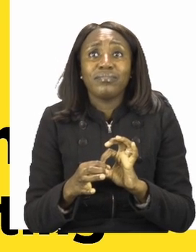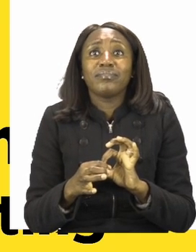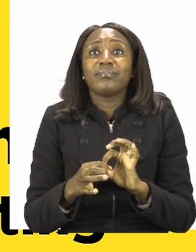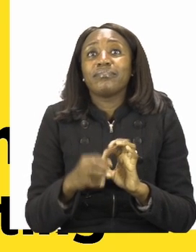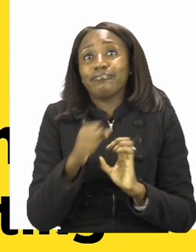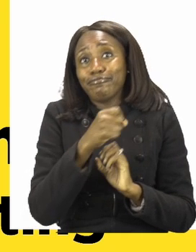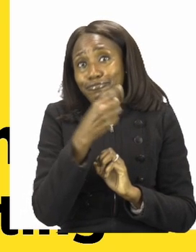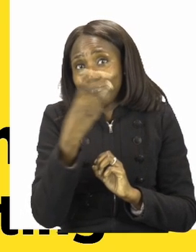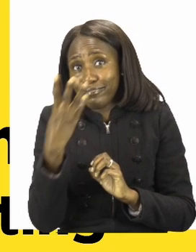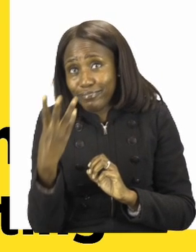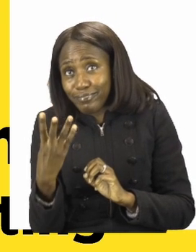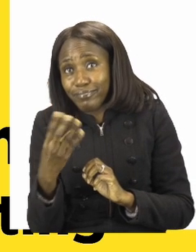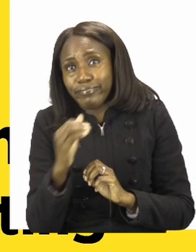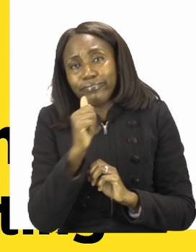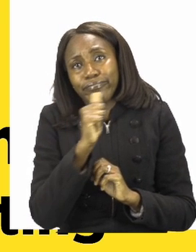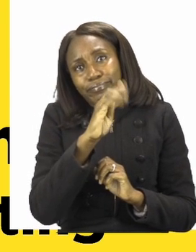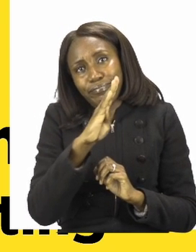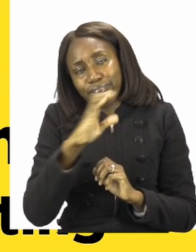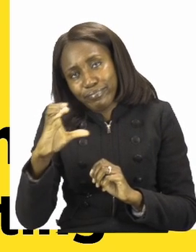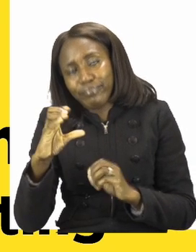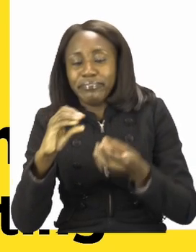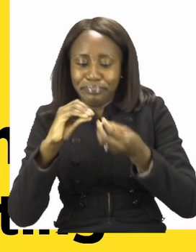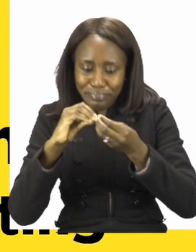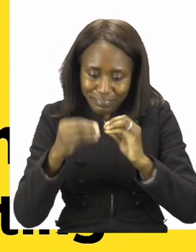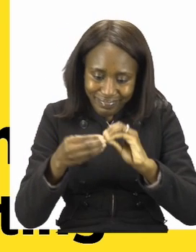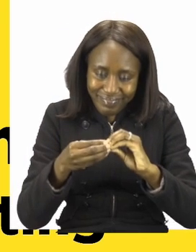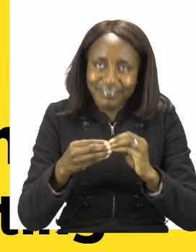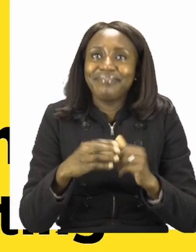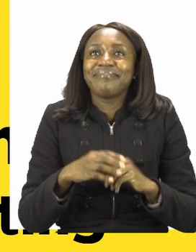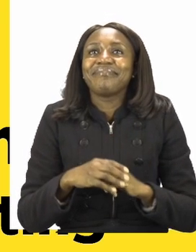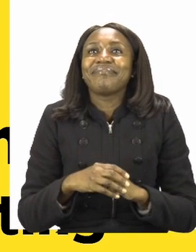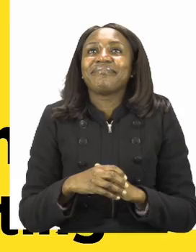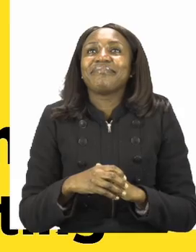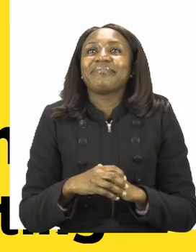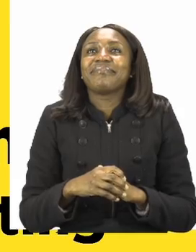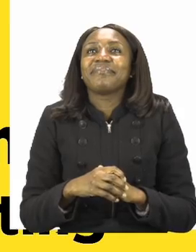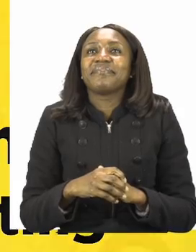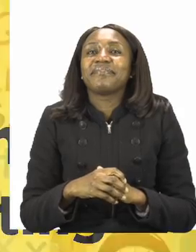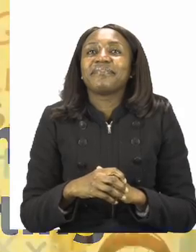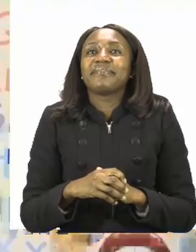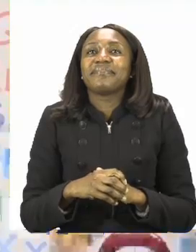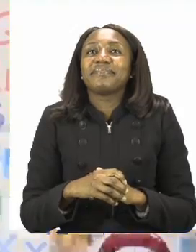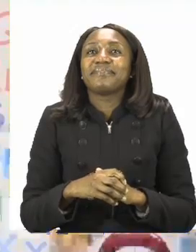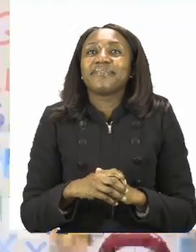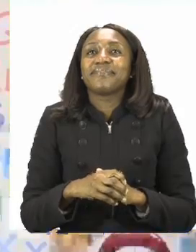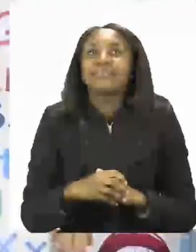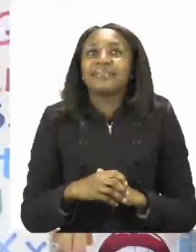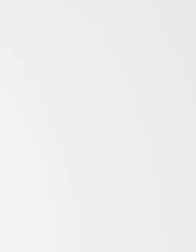parts, counting, sounds, and numbers.